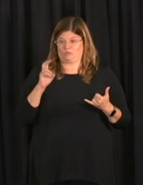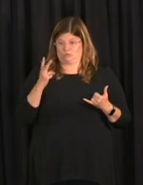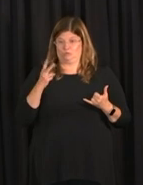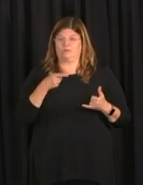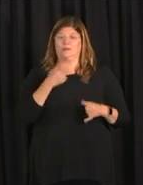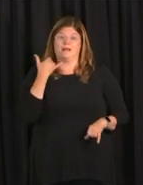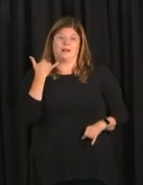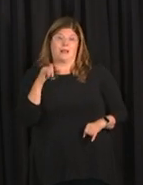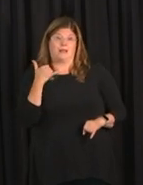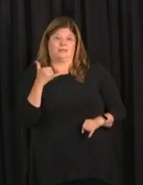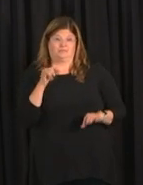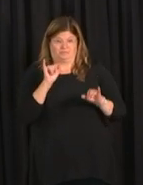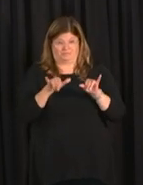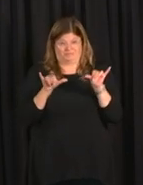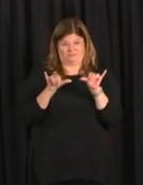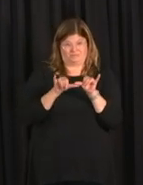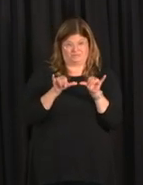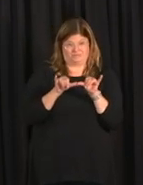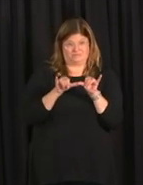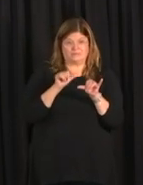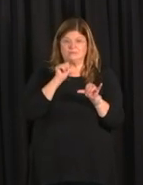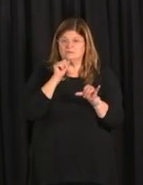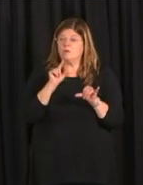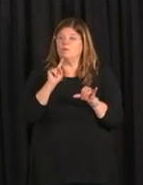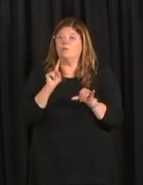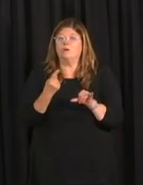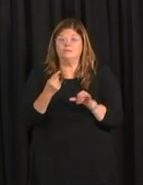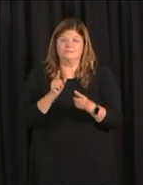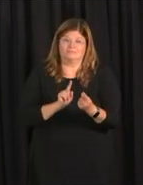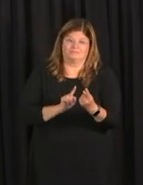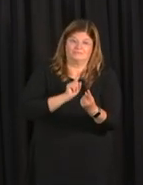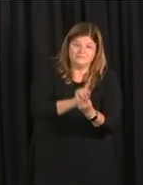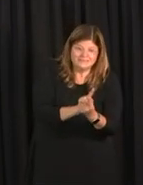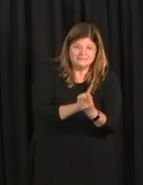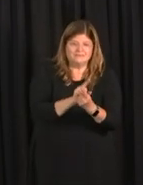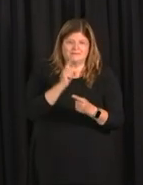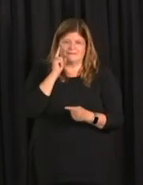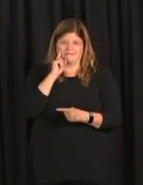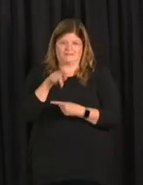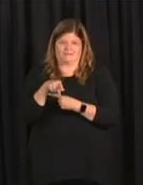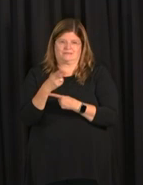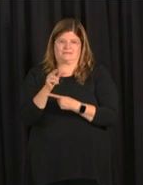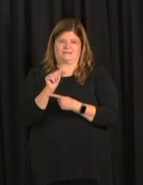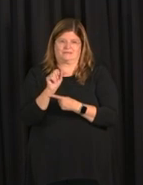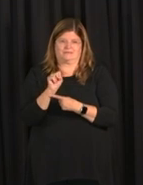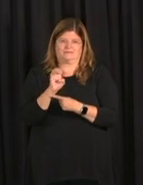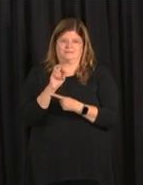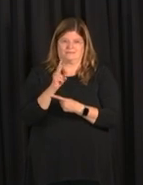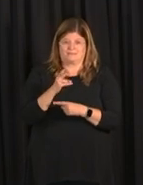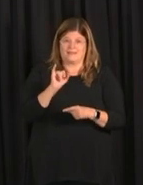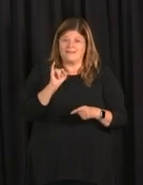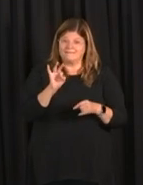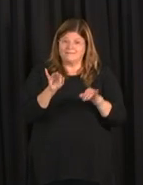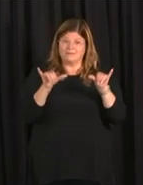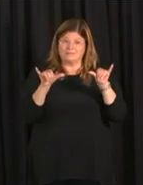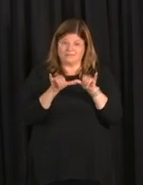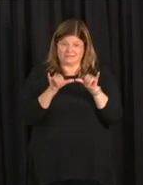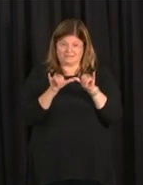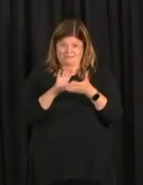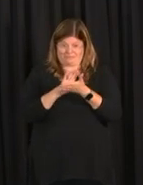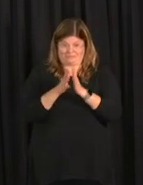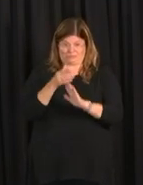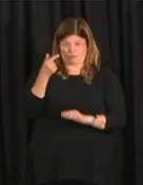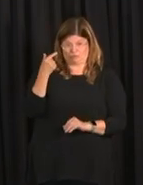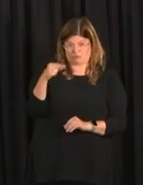that metric is only being satisfied for that phase. If the metric is green,